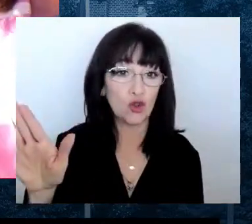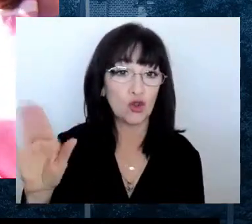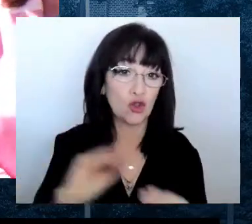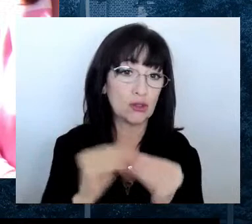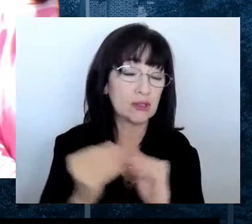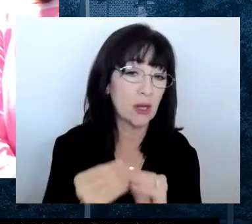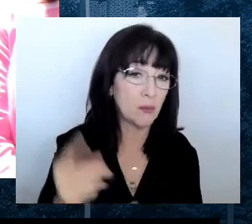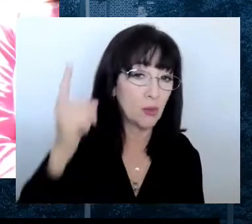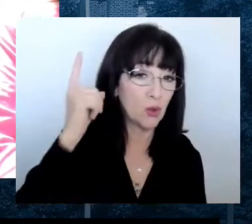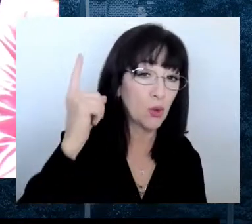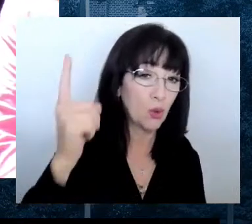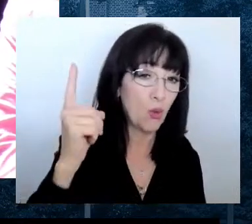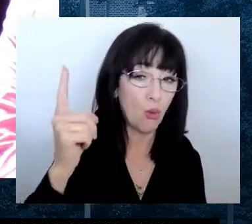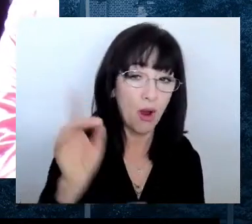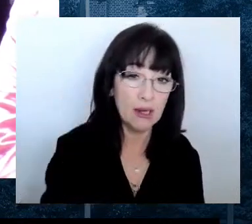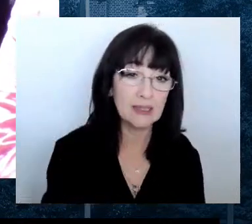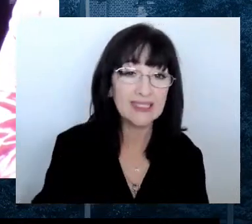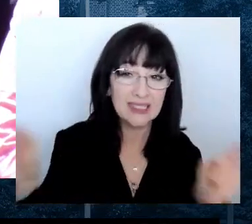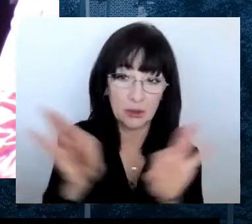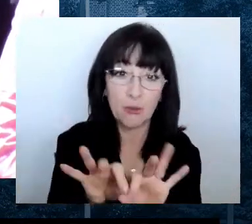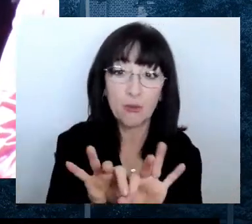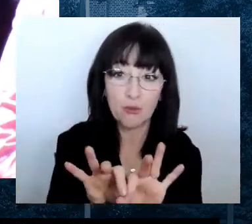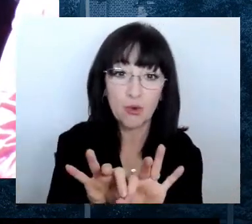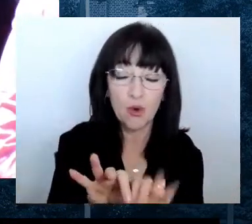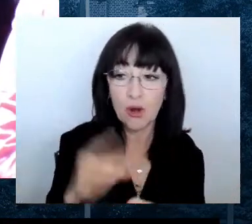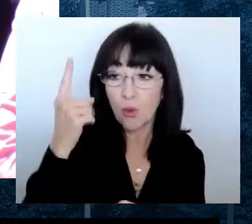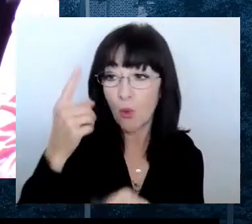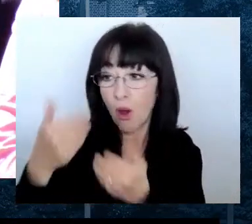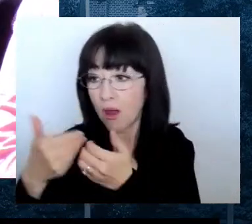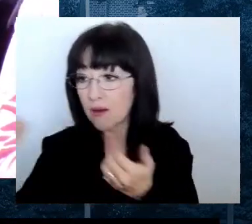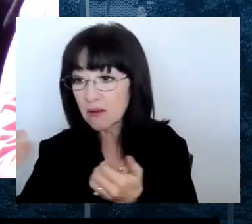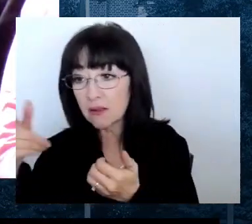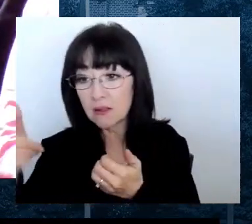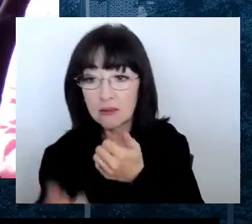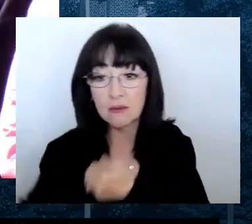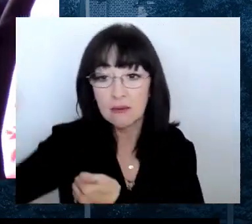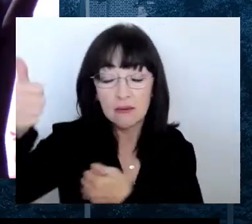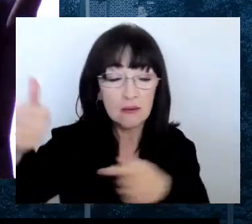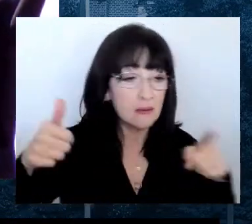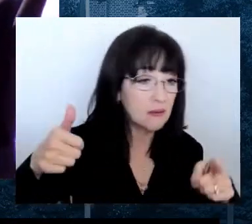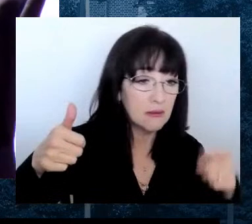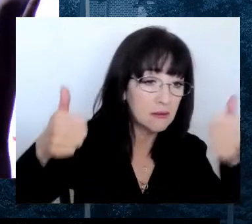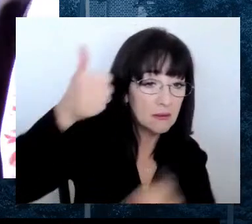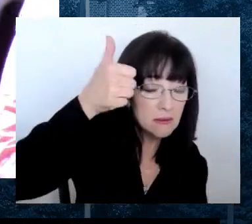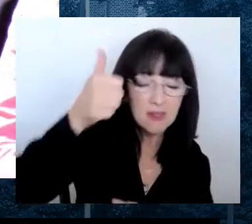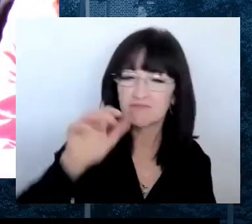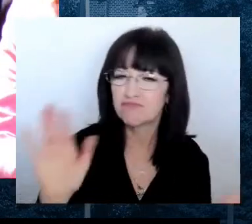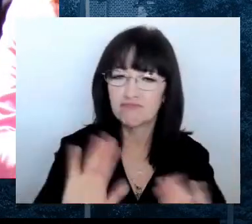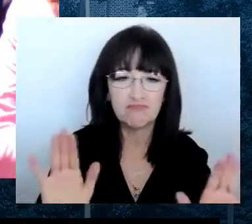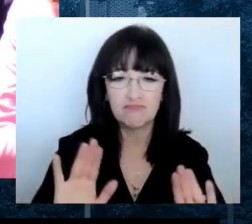they're inextricably related. Policies that are good for